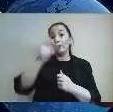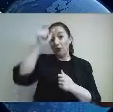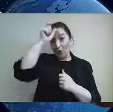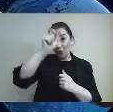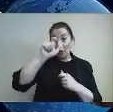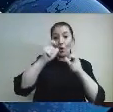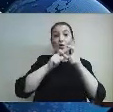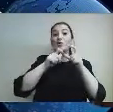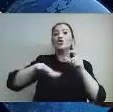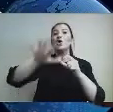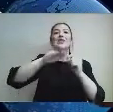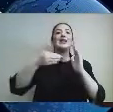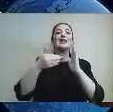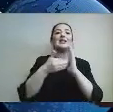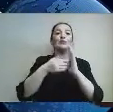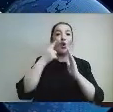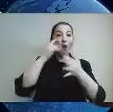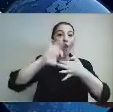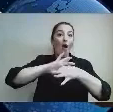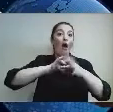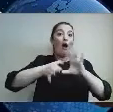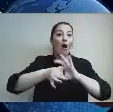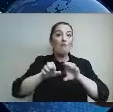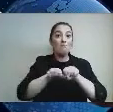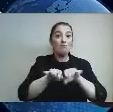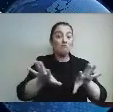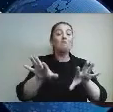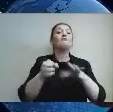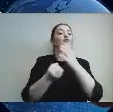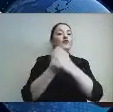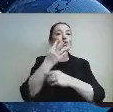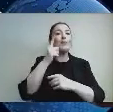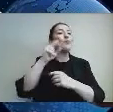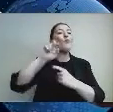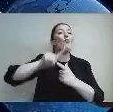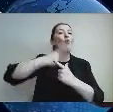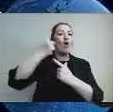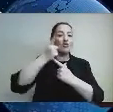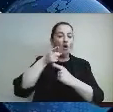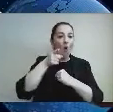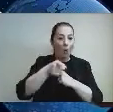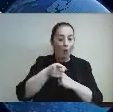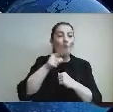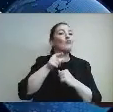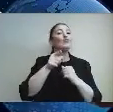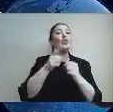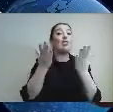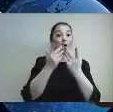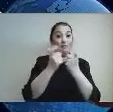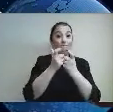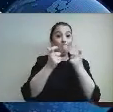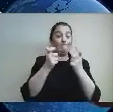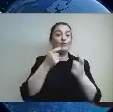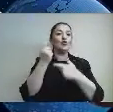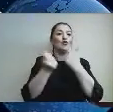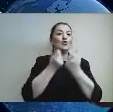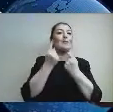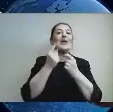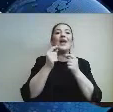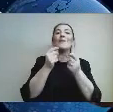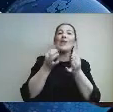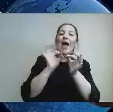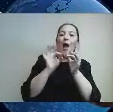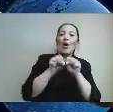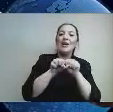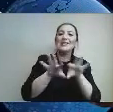project. We try to expand it. This is a network of ecosystems. We have people here who want to support